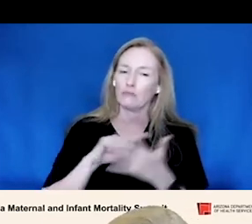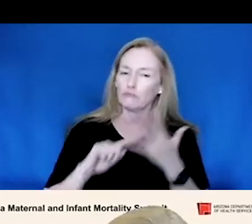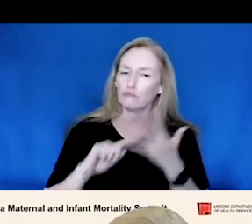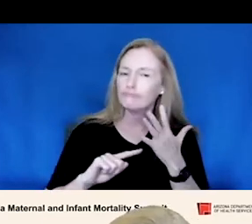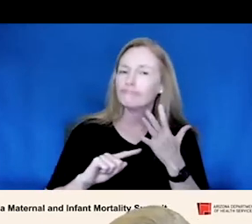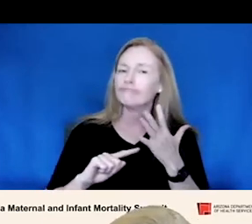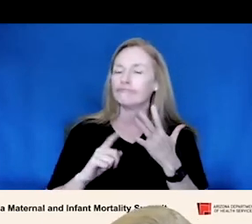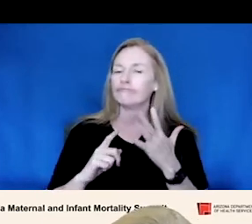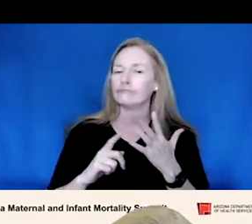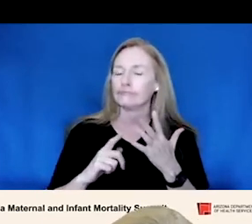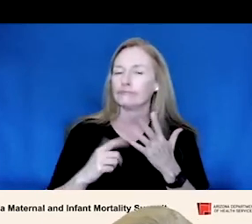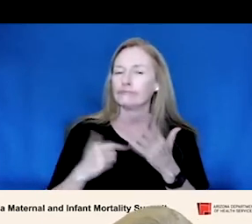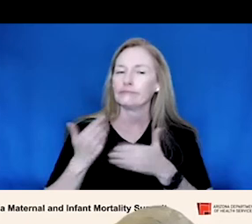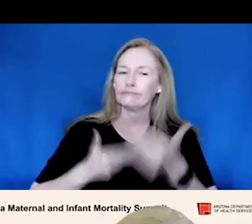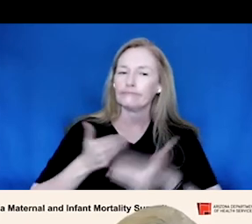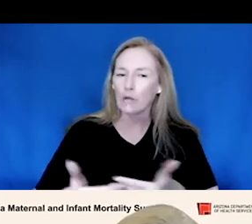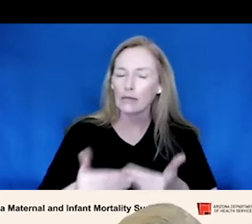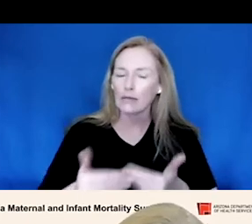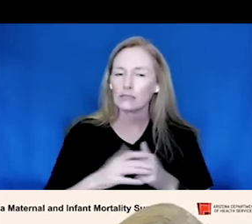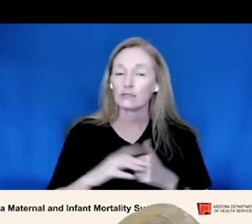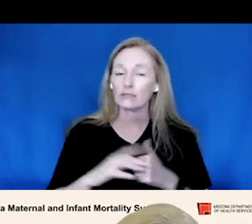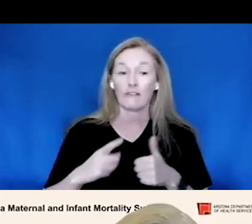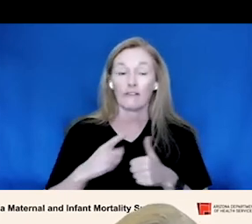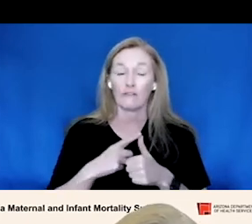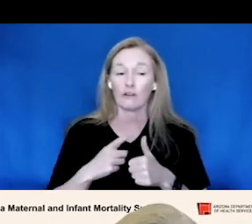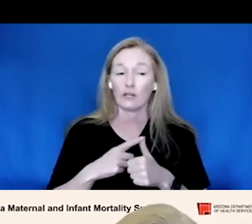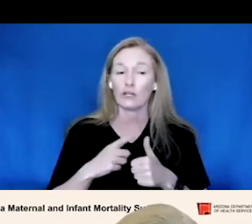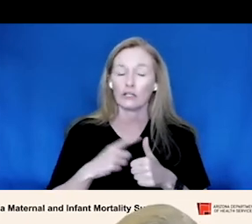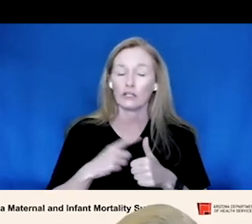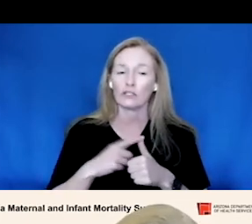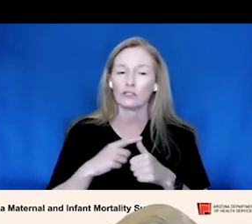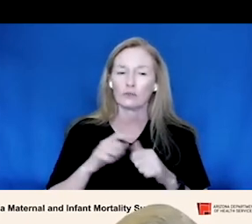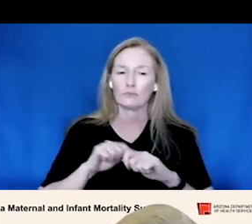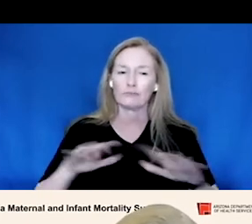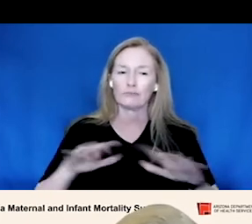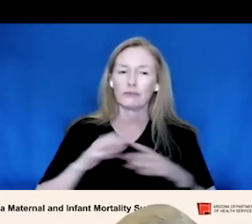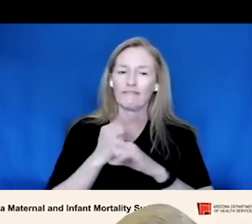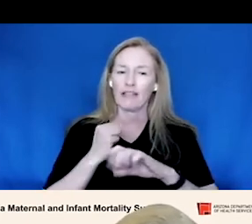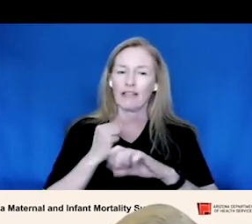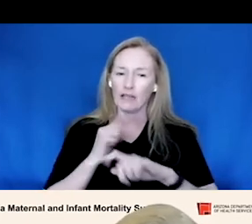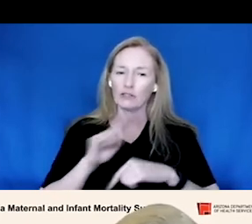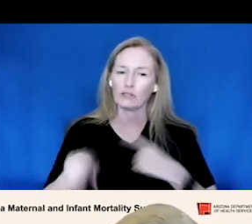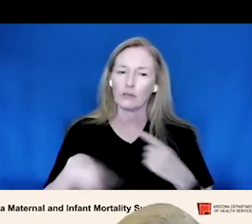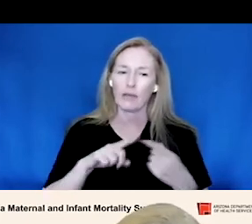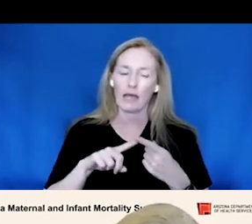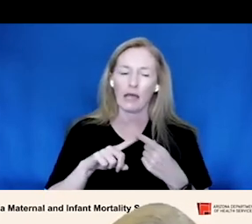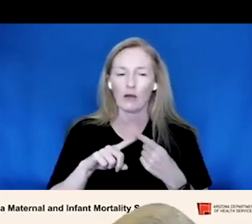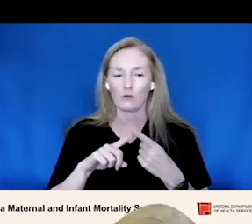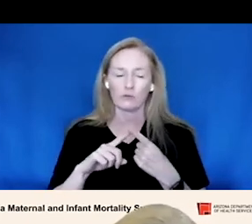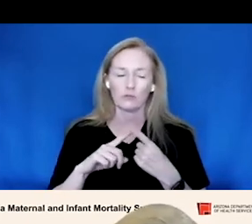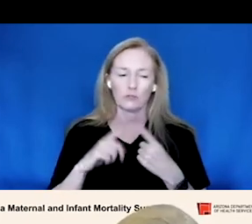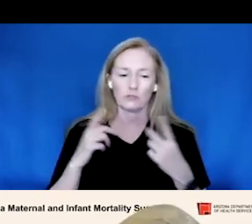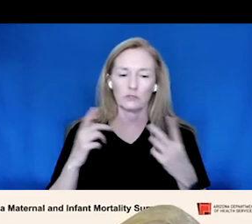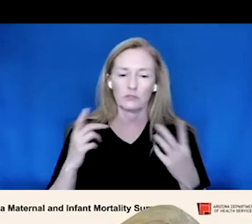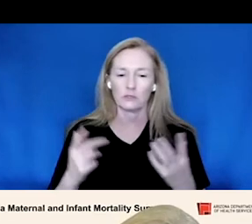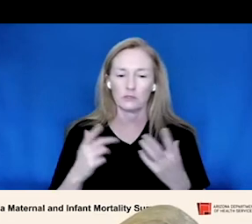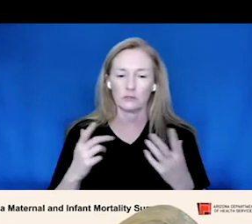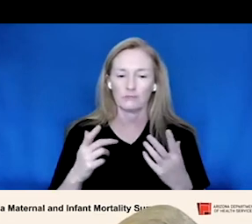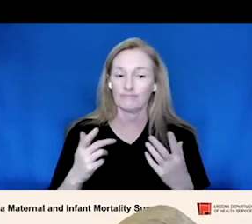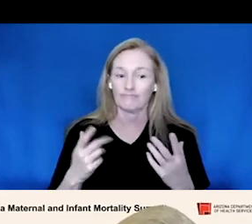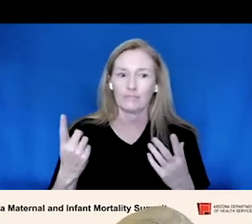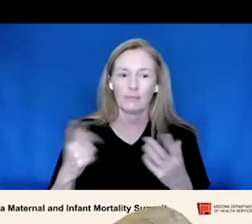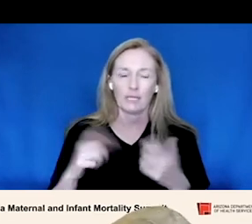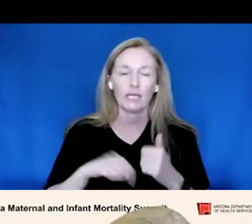So the first step is we drop flyers about our program. The second step is that we then set